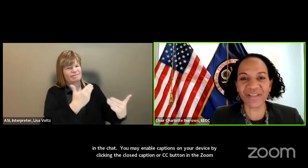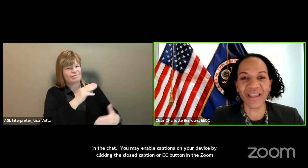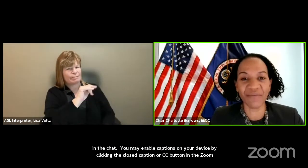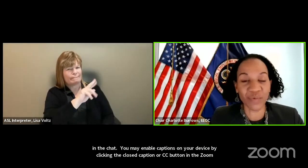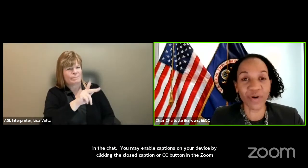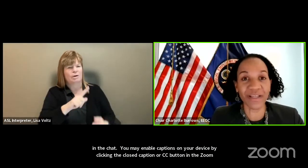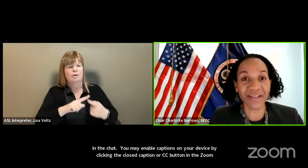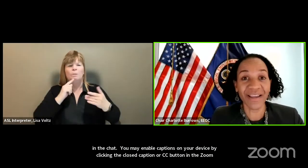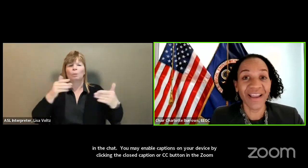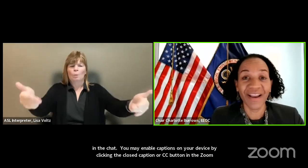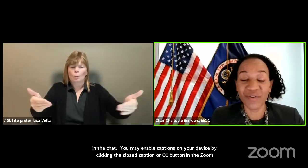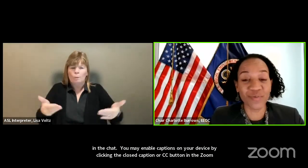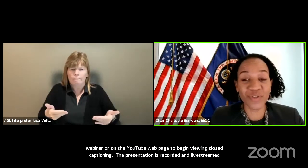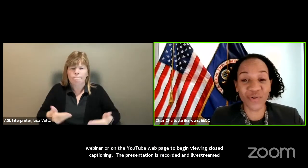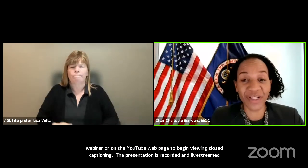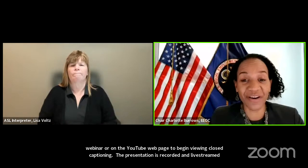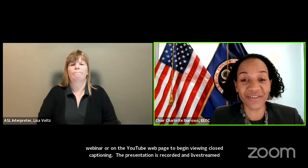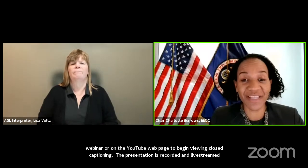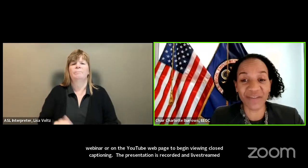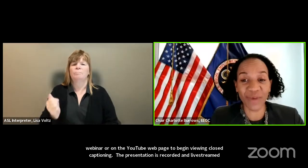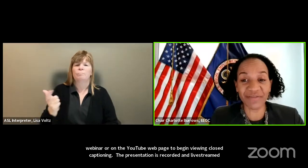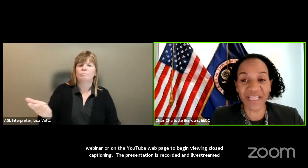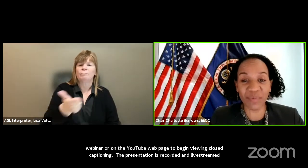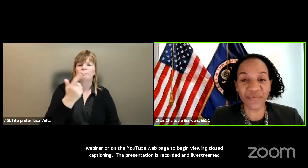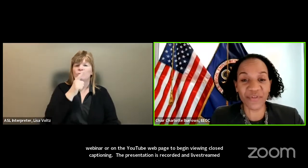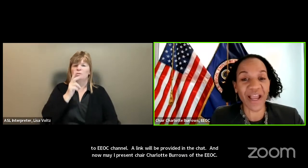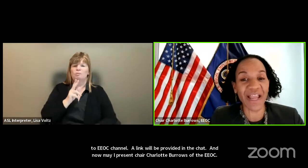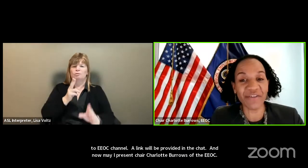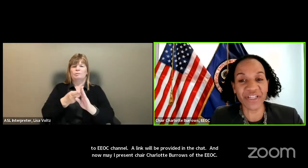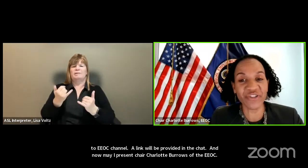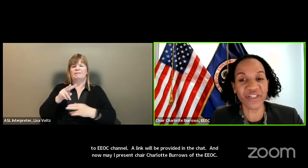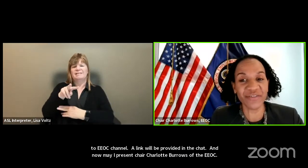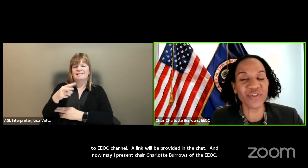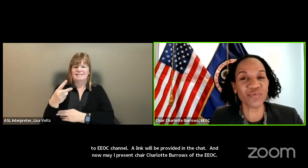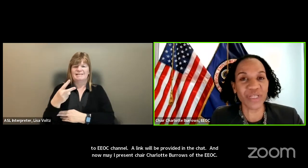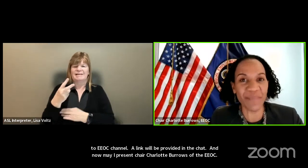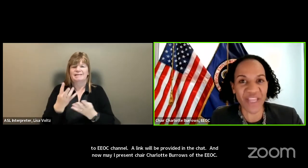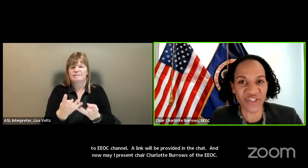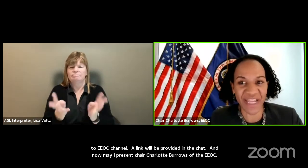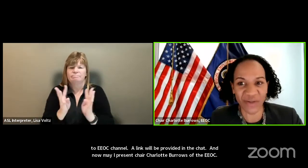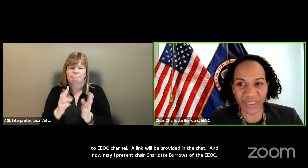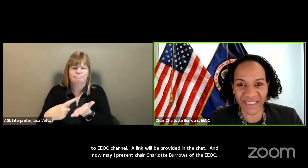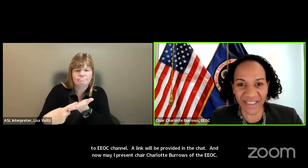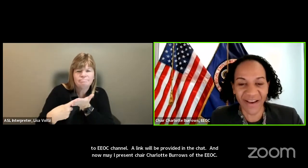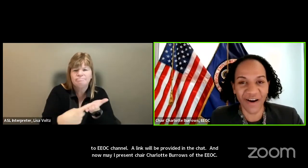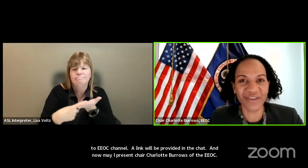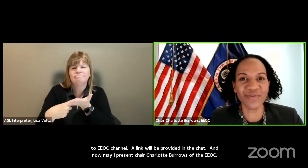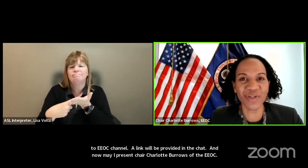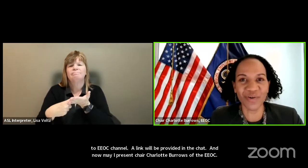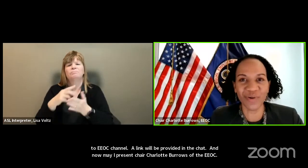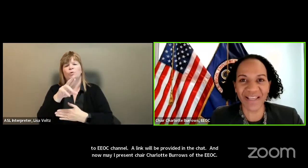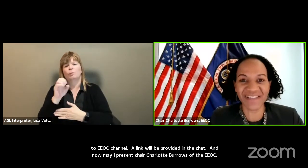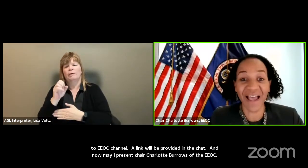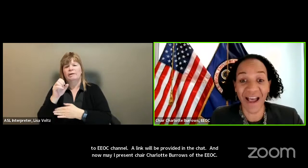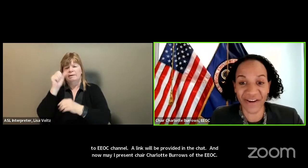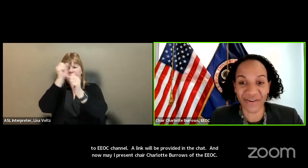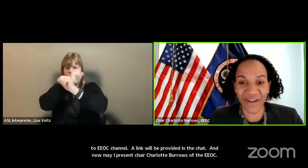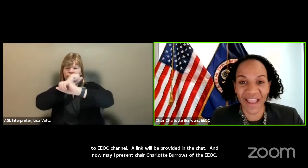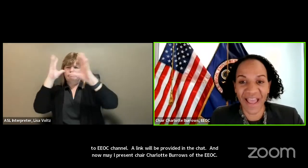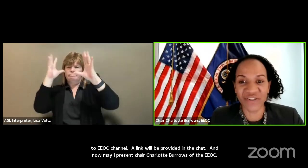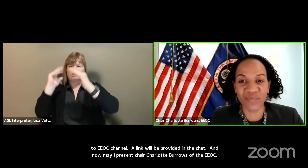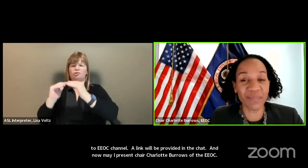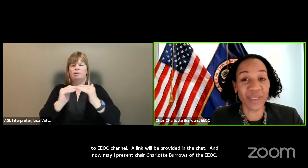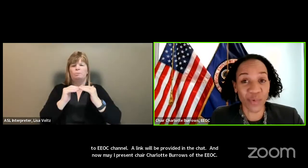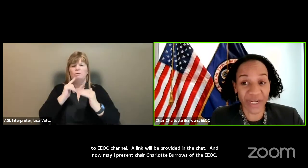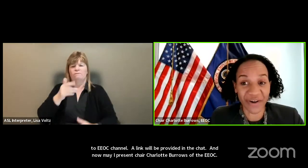welcome to everyone who's joining our second roundtable for the Hiring Initiative to Reimagine Equity, also known as HIRE.